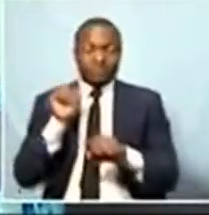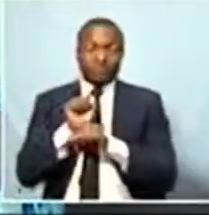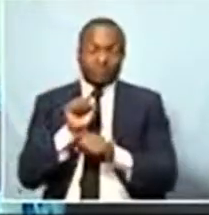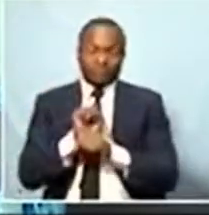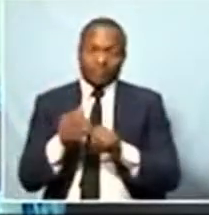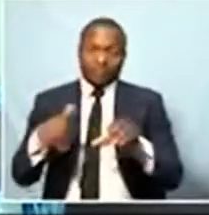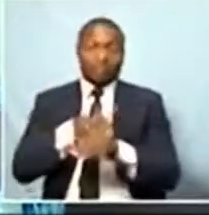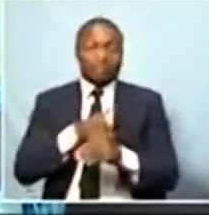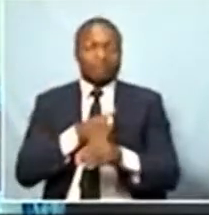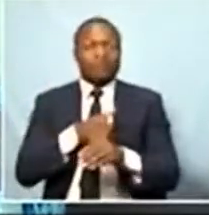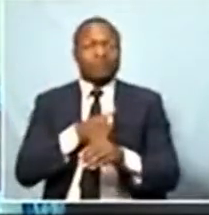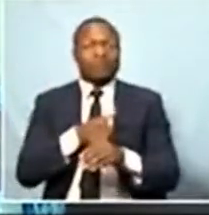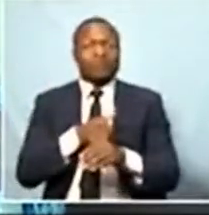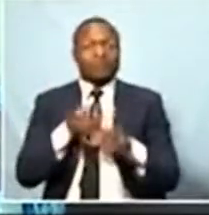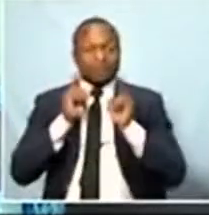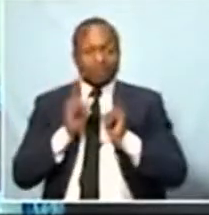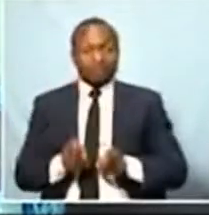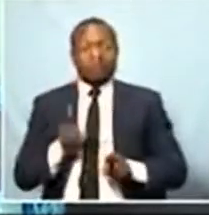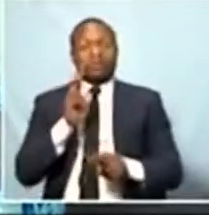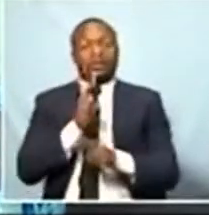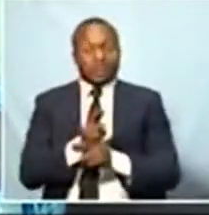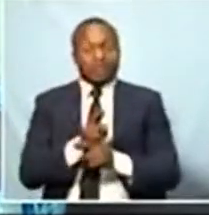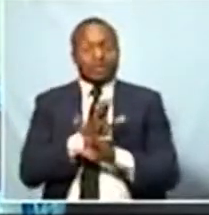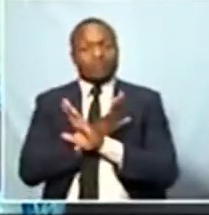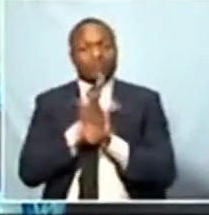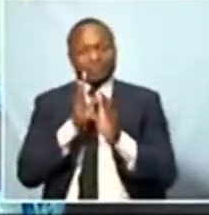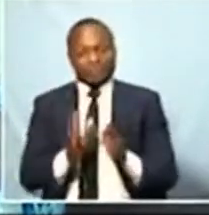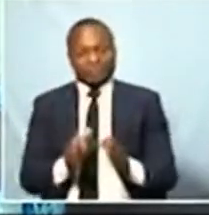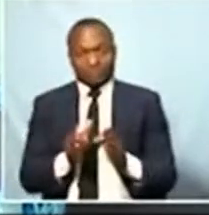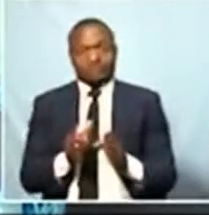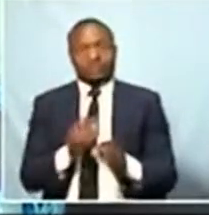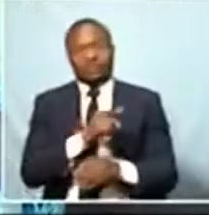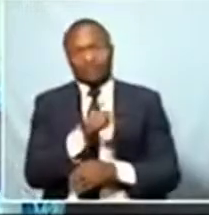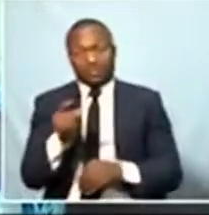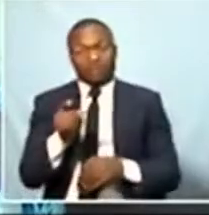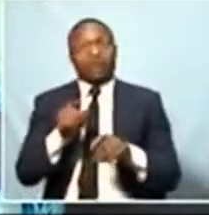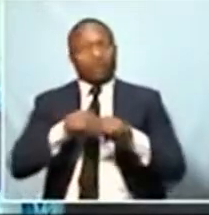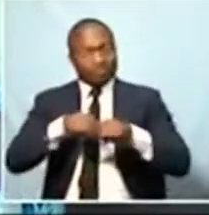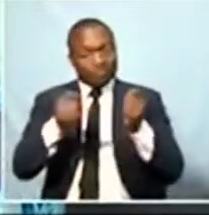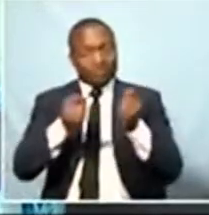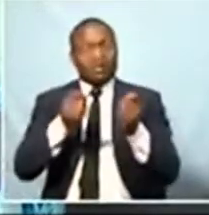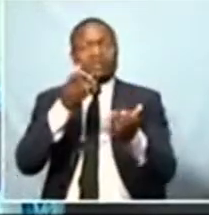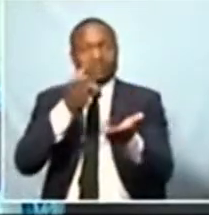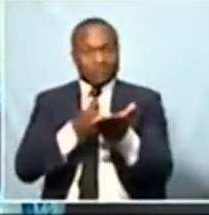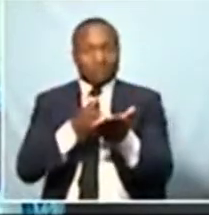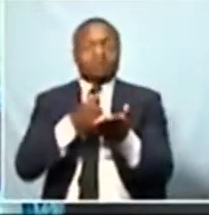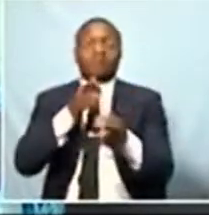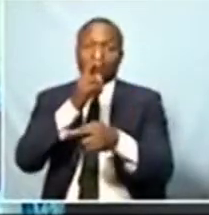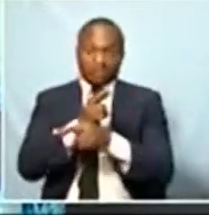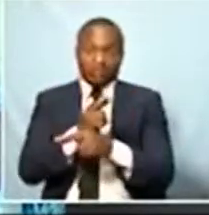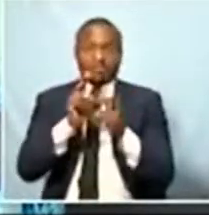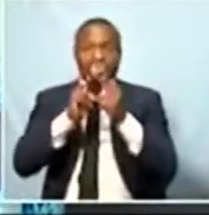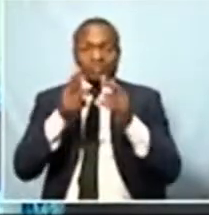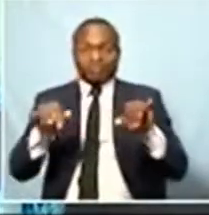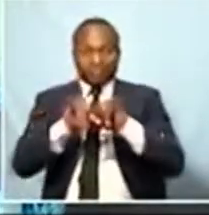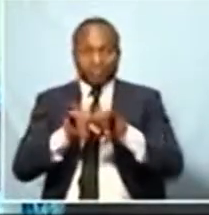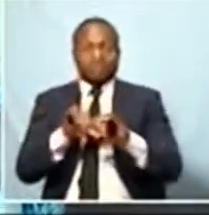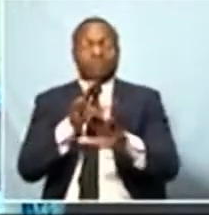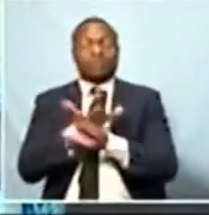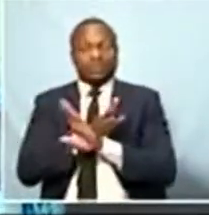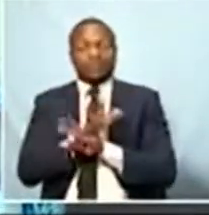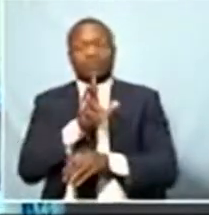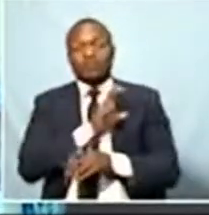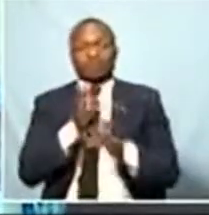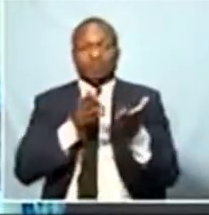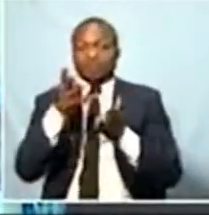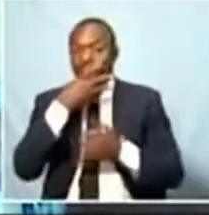include upholding fundamental human rights for Zambians are mostly culprits in violating these rights, and it is therefore cardinal that the Zambia Police Service